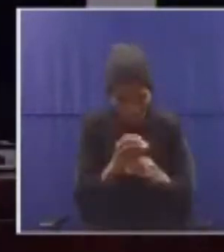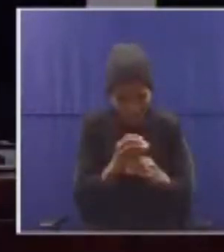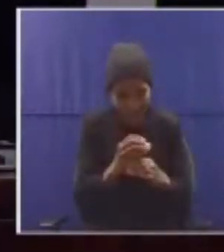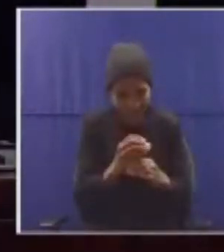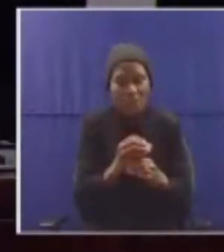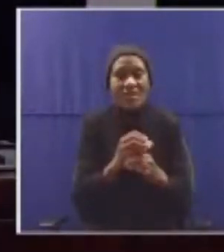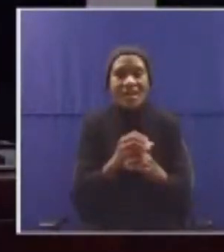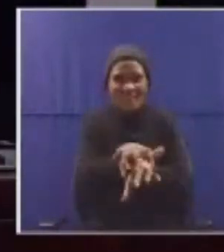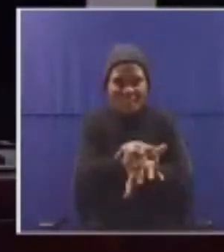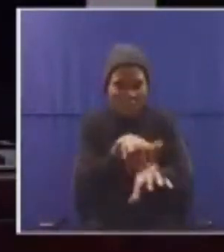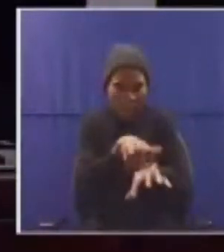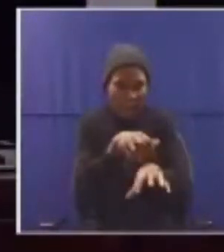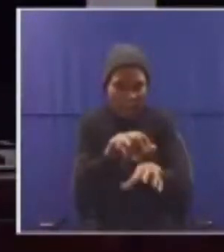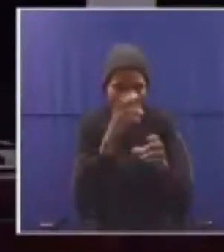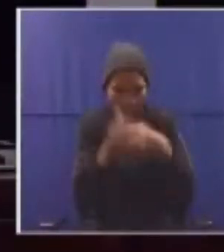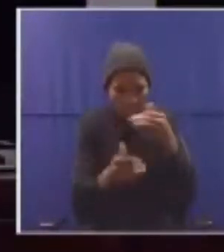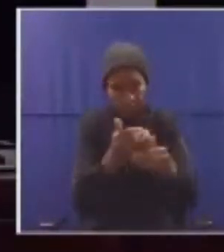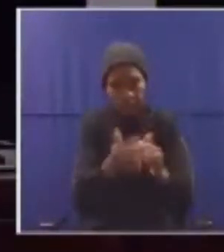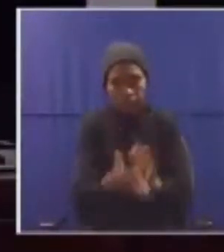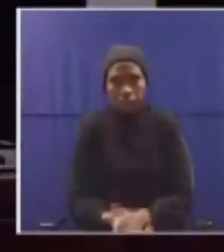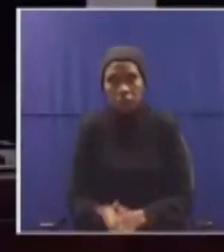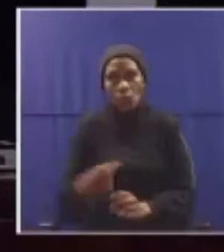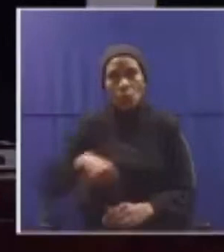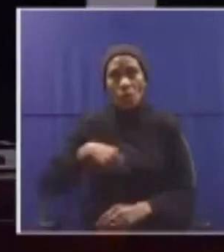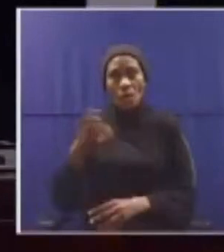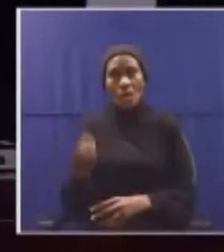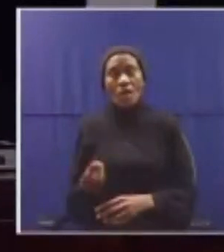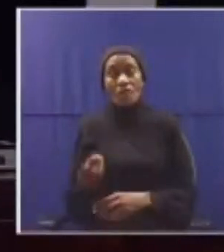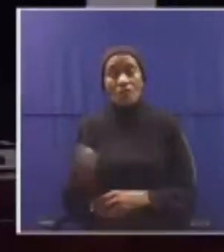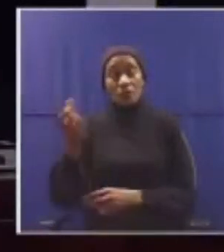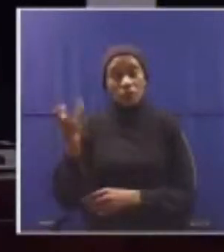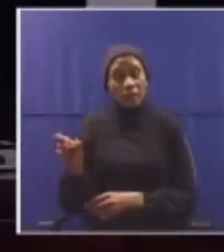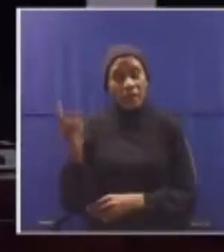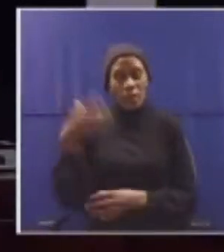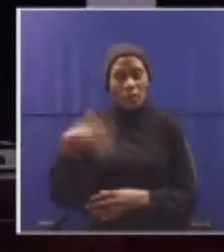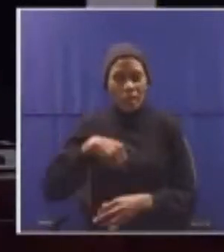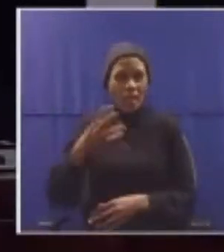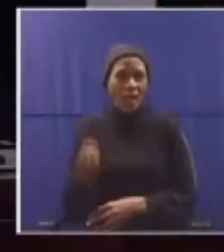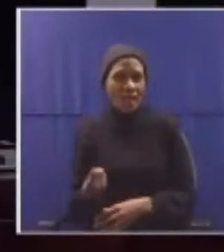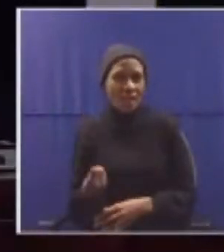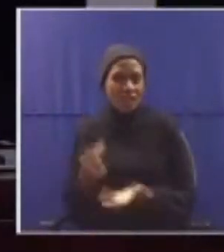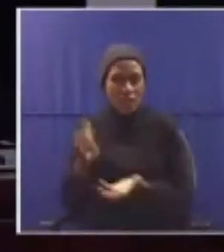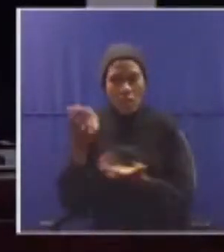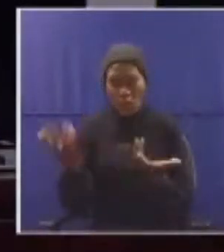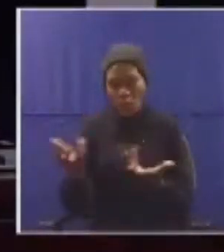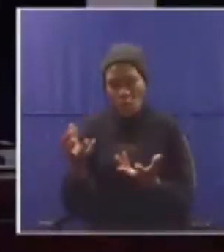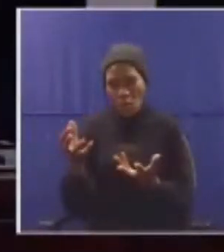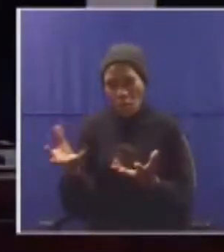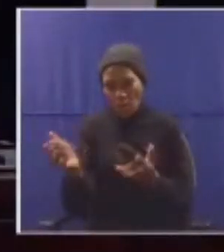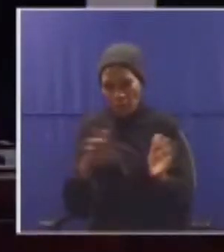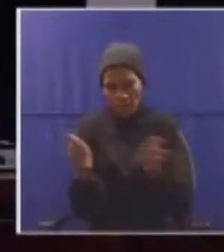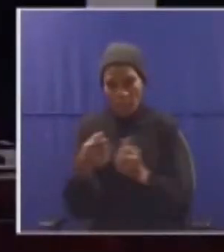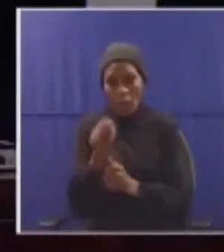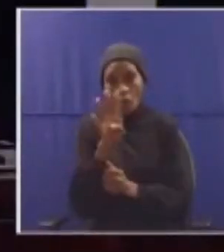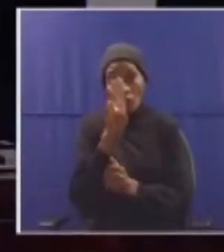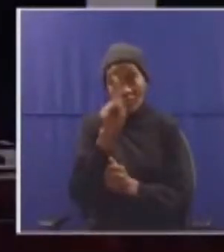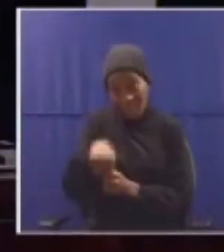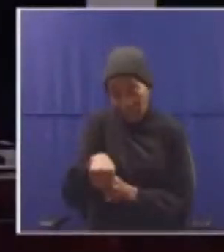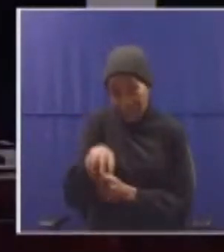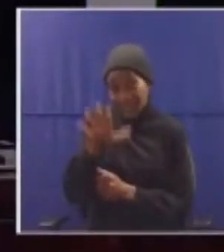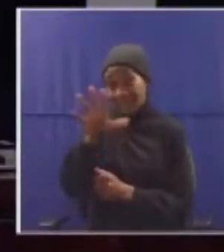purposes. We have, Honorable Speaker, recruited over 4,500